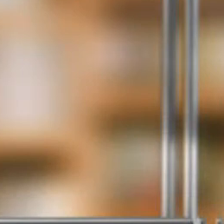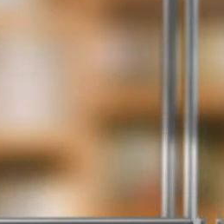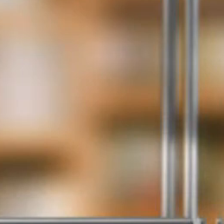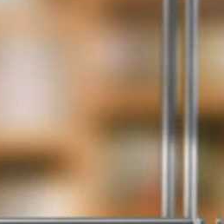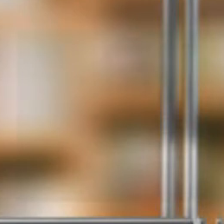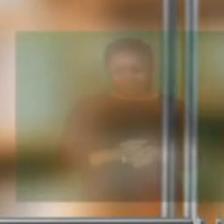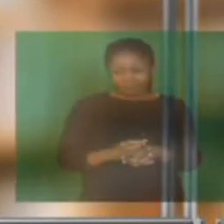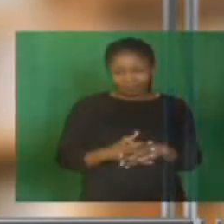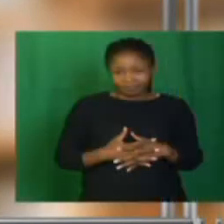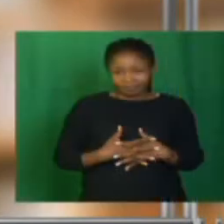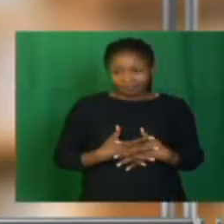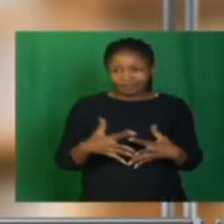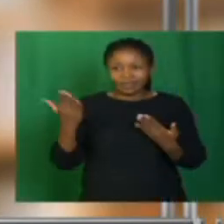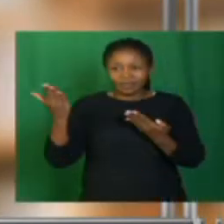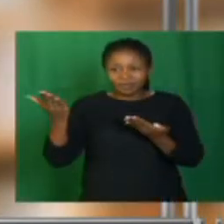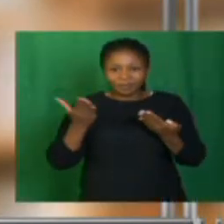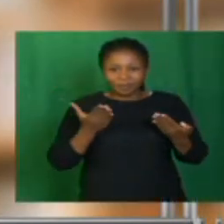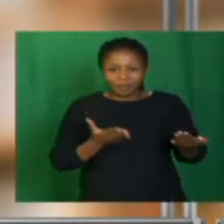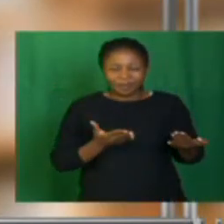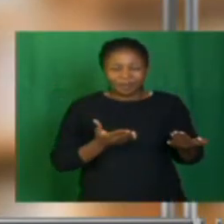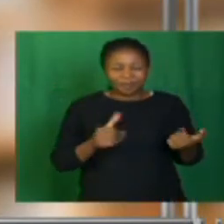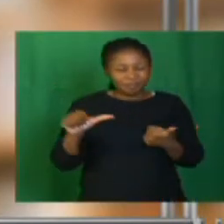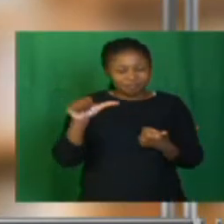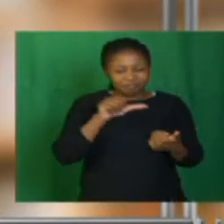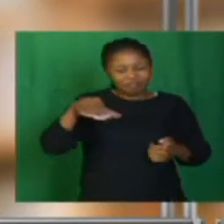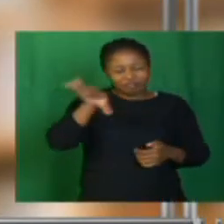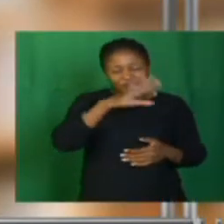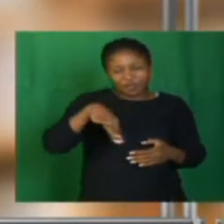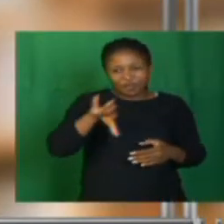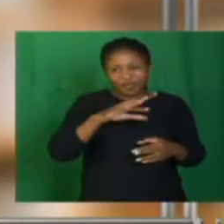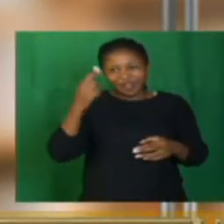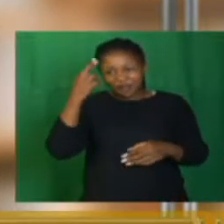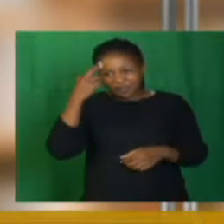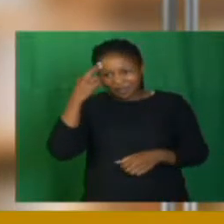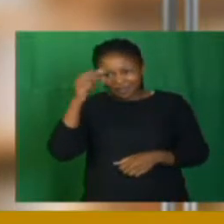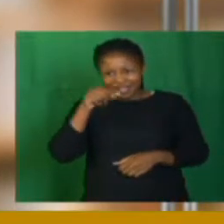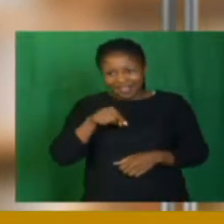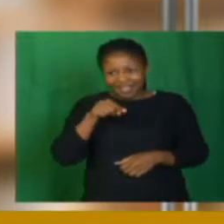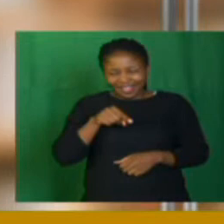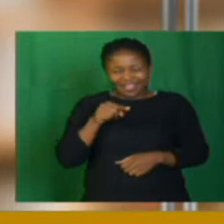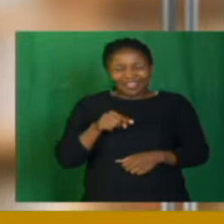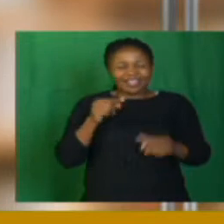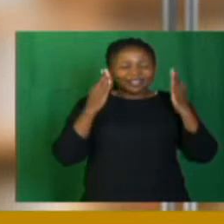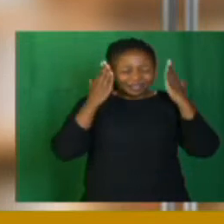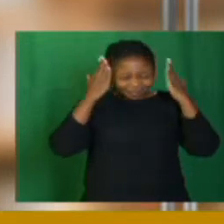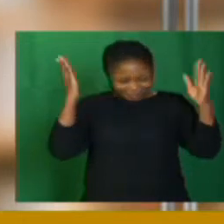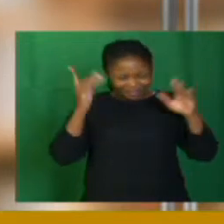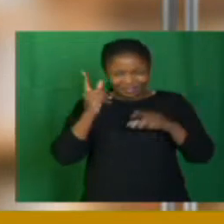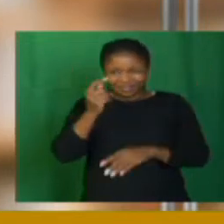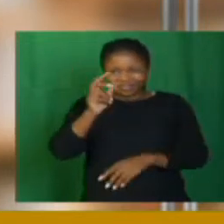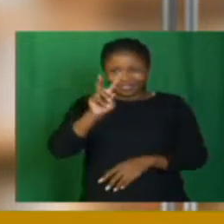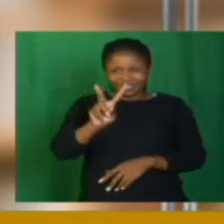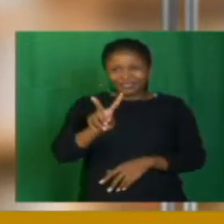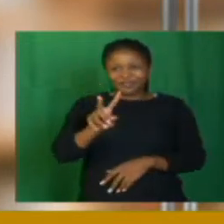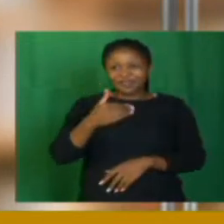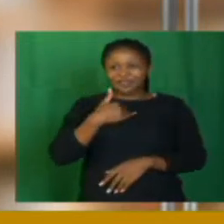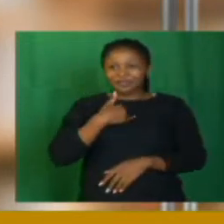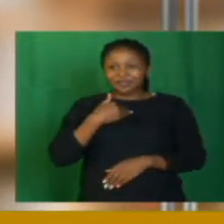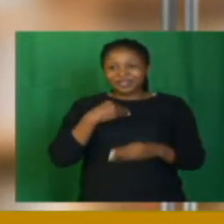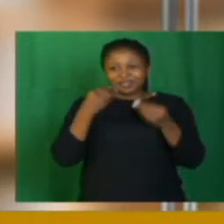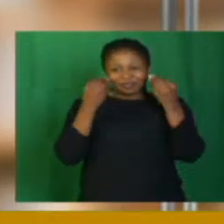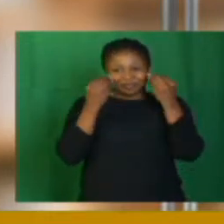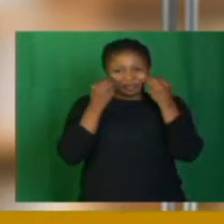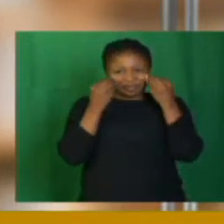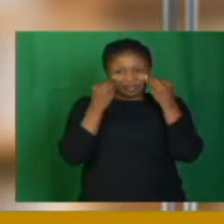Welcome back to our viewers. This is Eswatini TV and this is Home Study that you are still tuned into. I am Nowazi Dlamini and we are